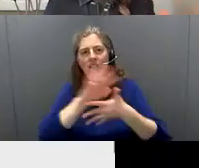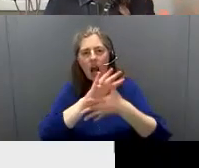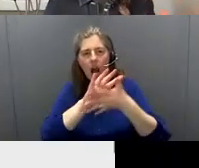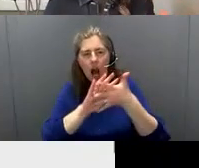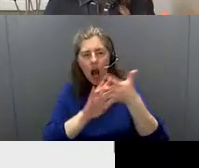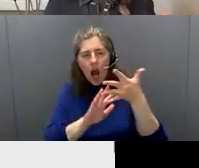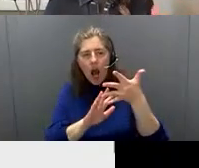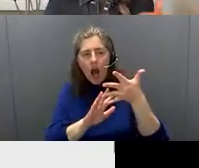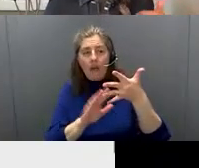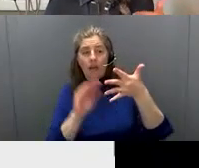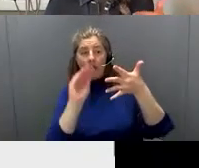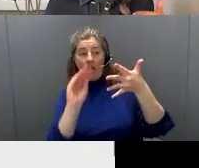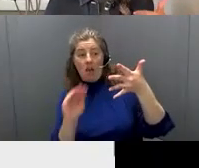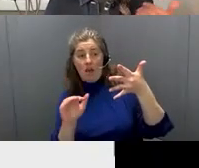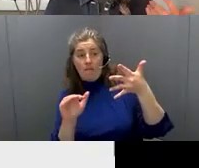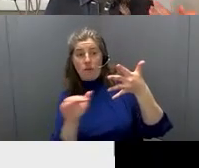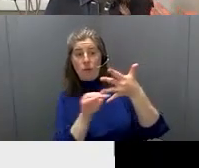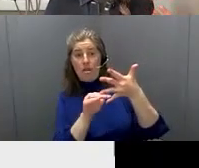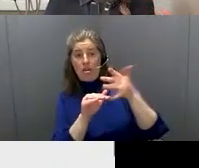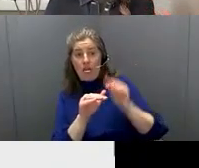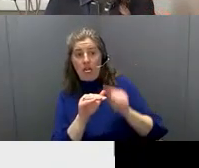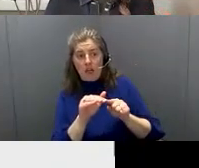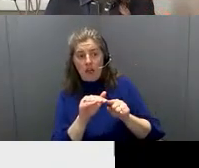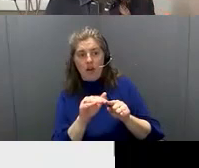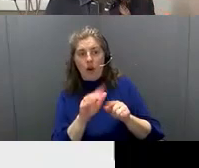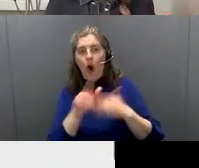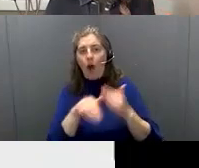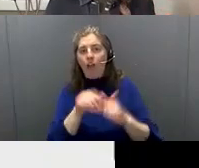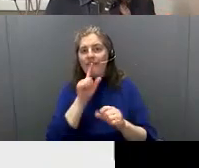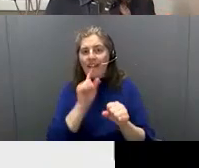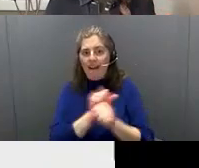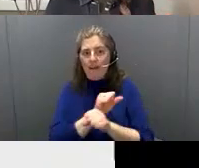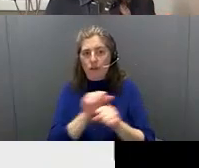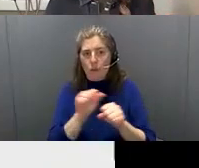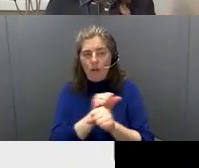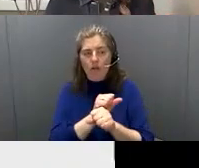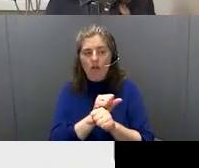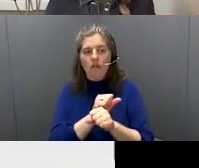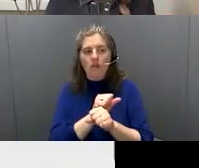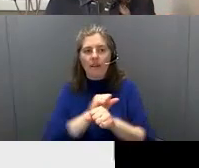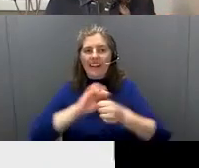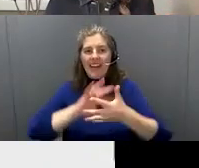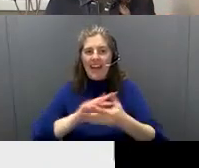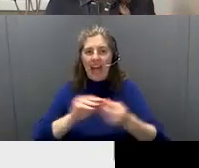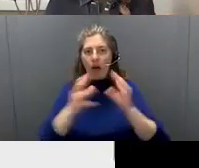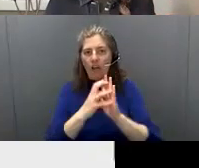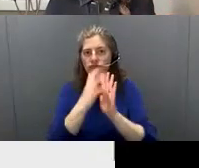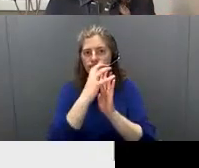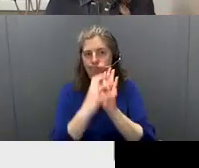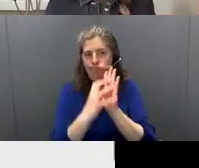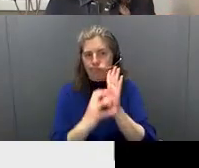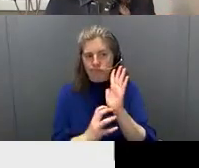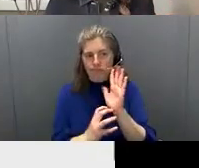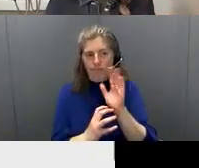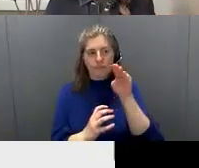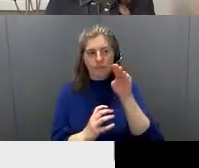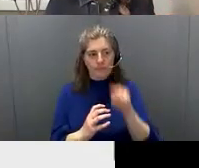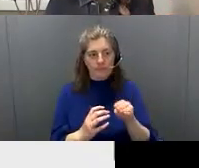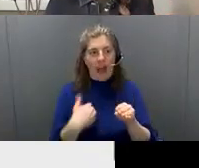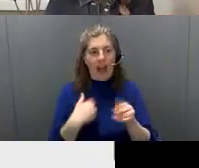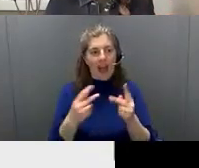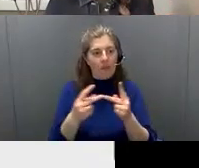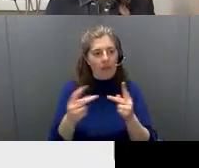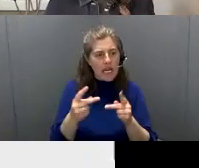in between all of the actual narrative, I have